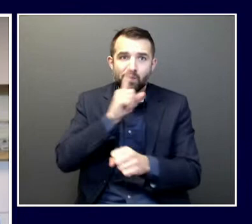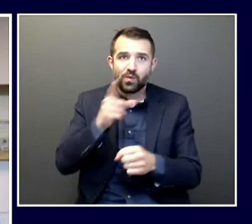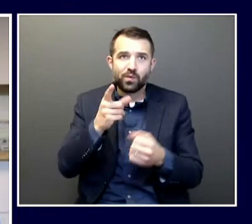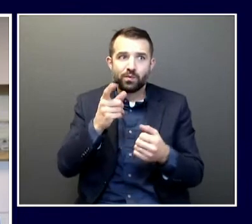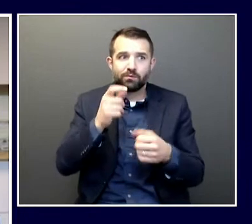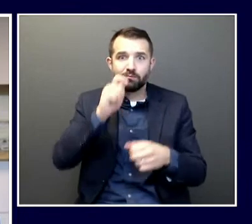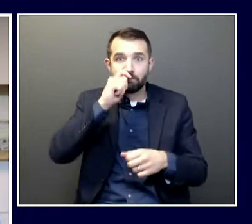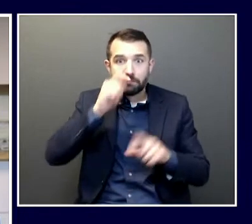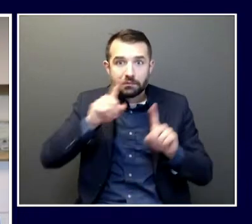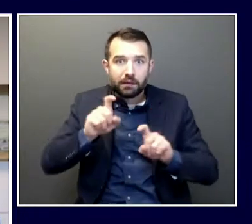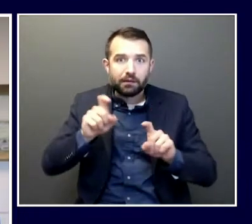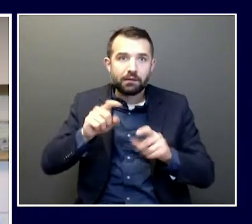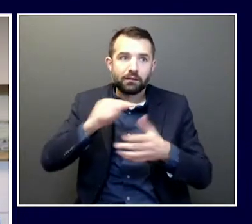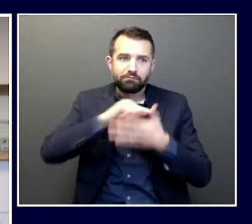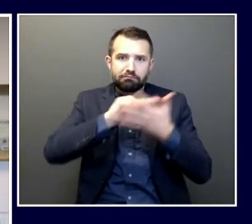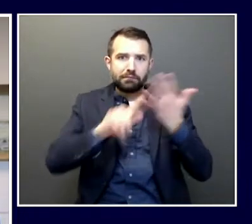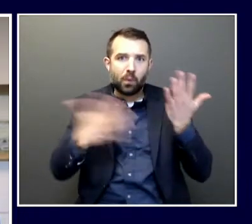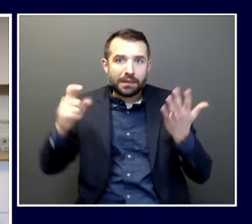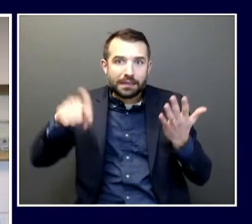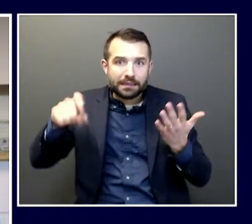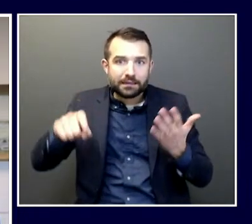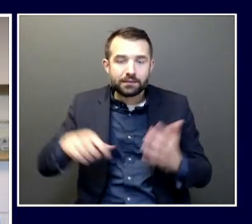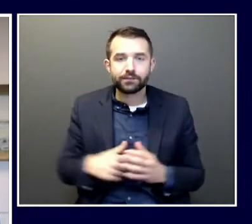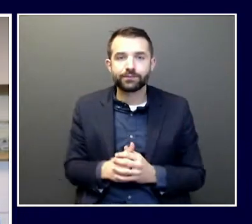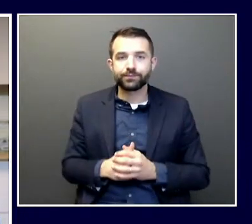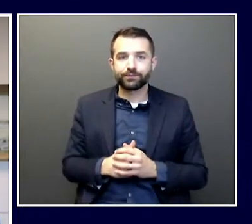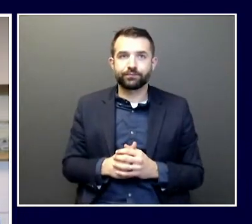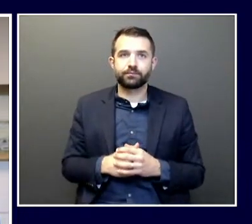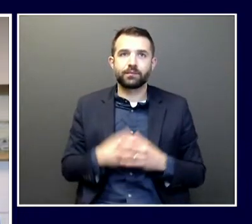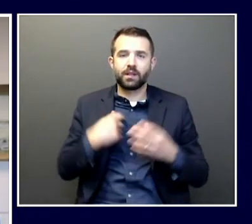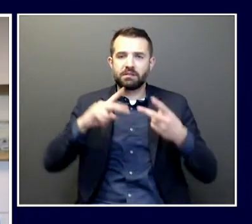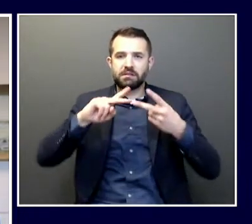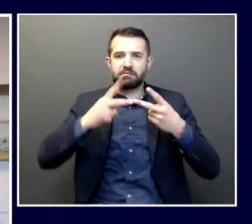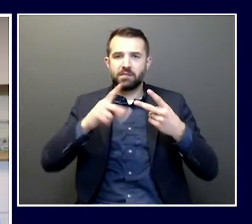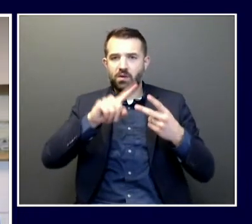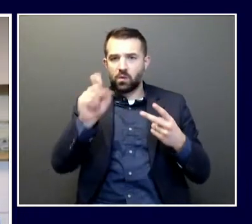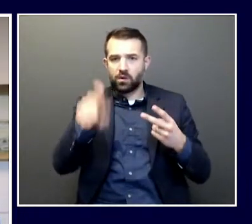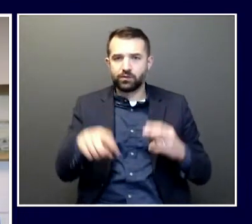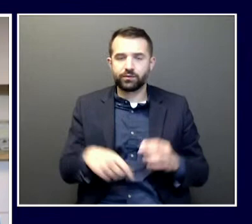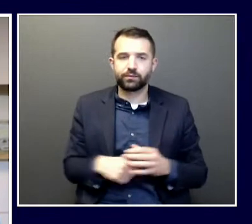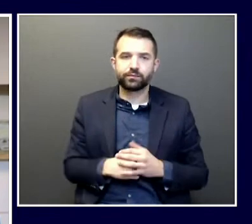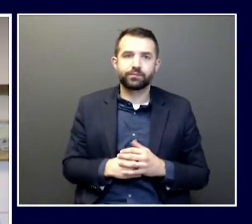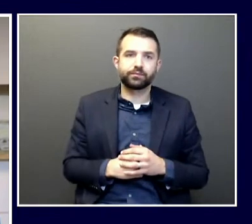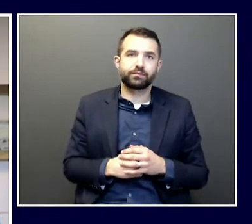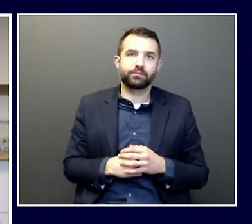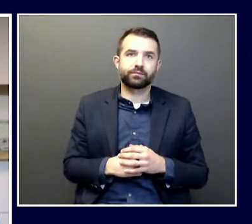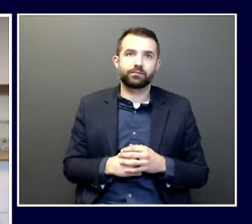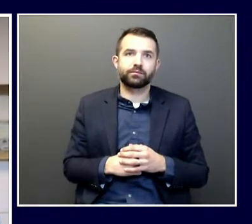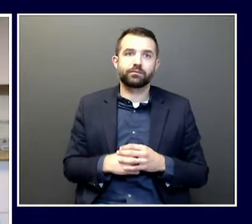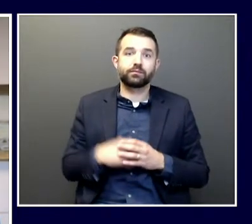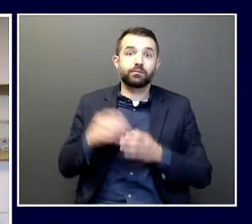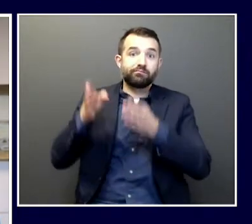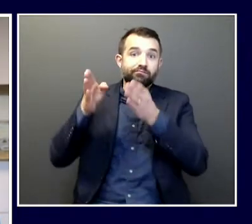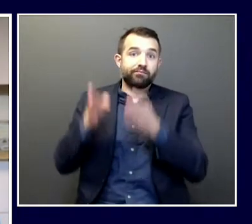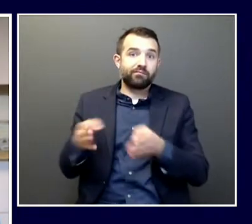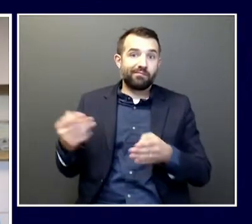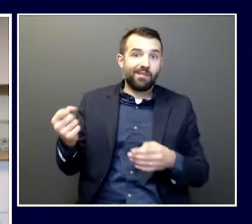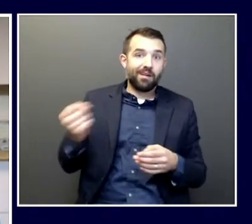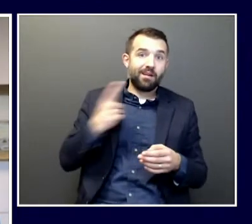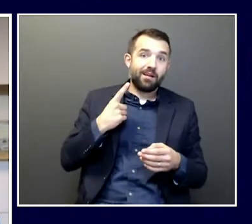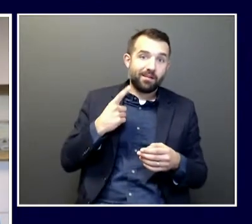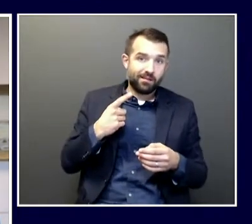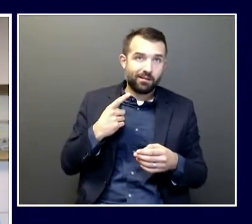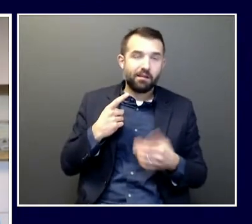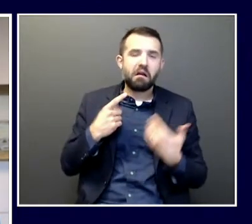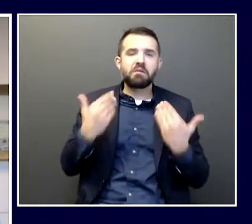question, this comes from a viewer. And I don't know how isolated or perhaps maybe widespread this